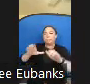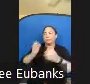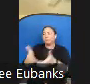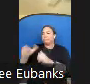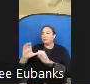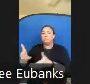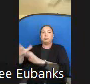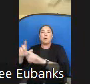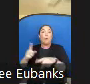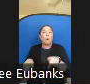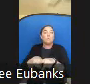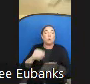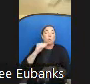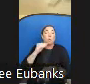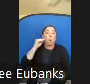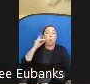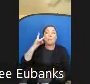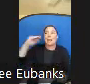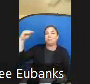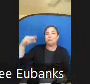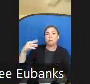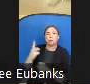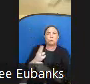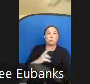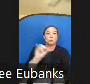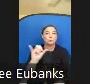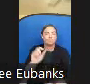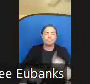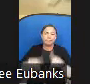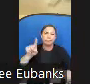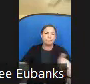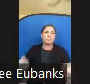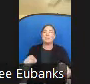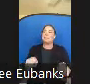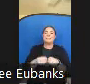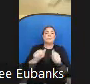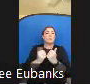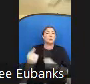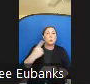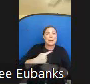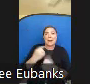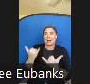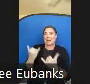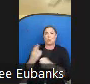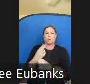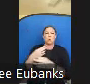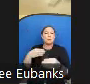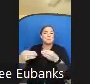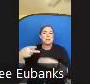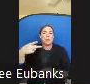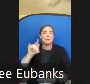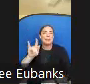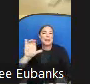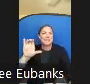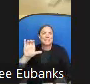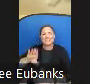for lighting. Essentially, many goods that today are manufactured in plastics and cheap glass or metals were often